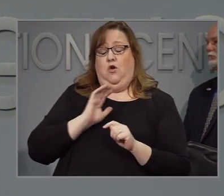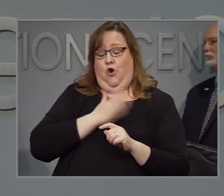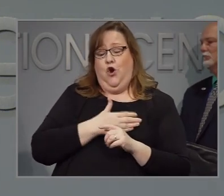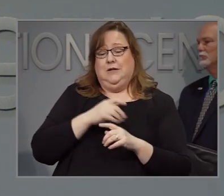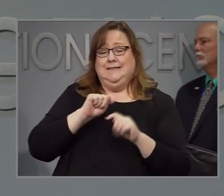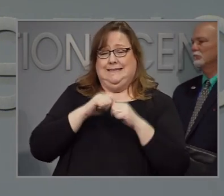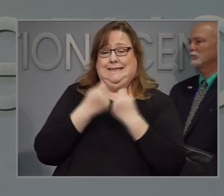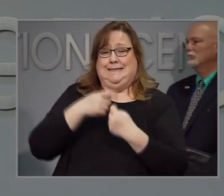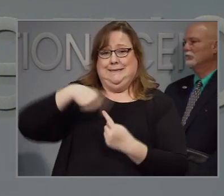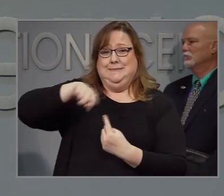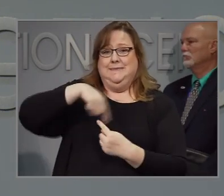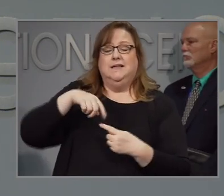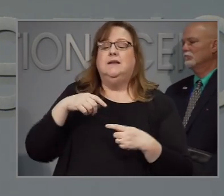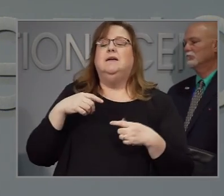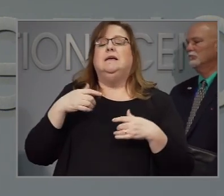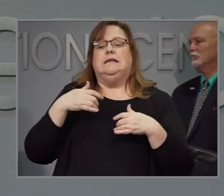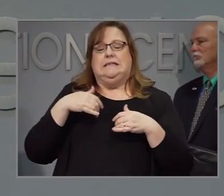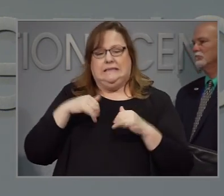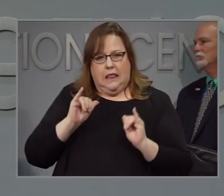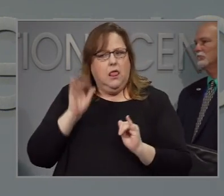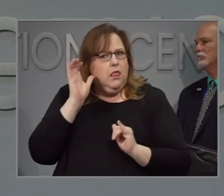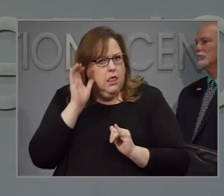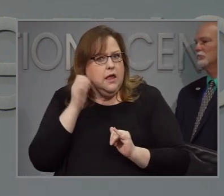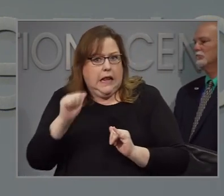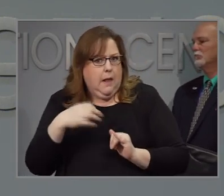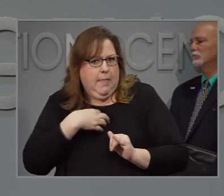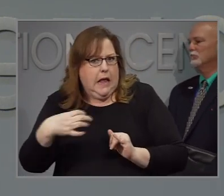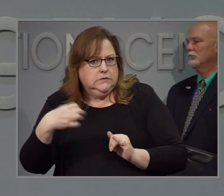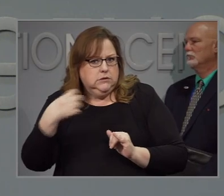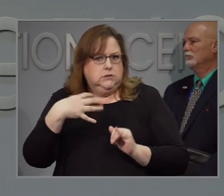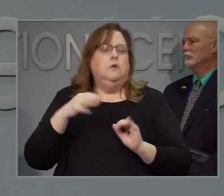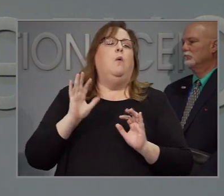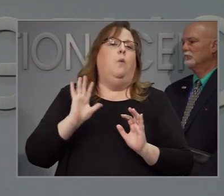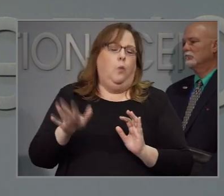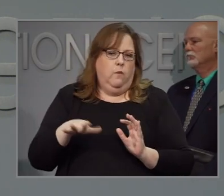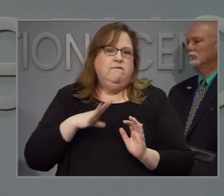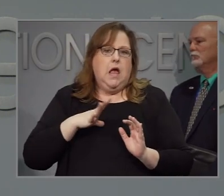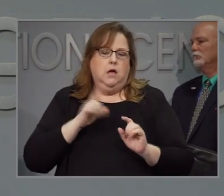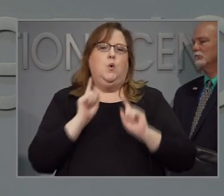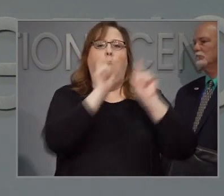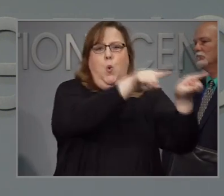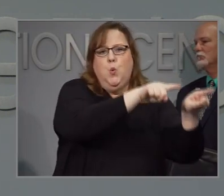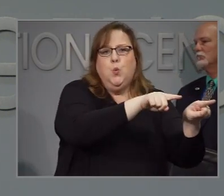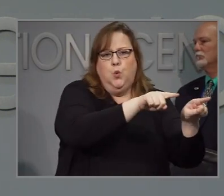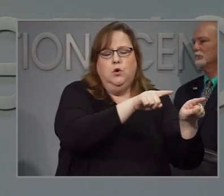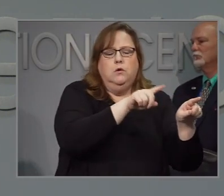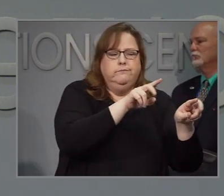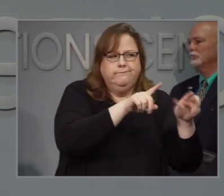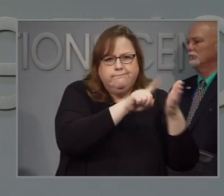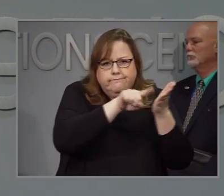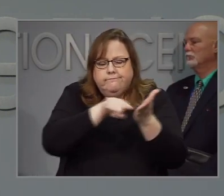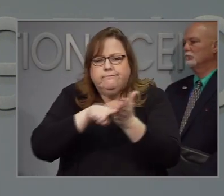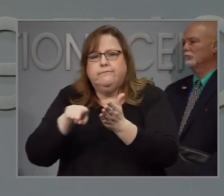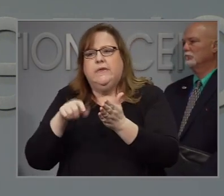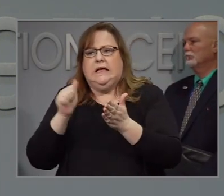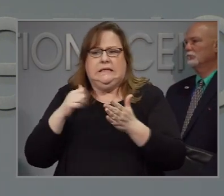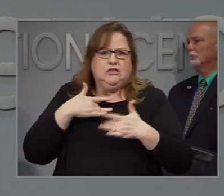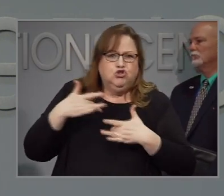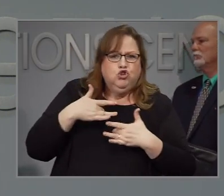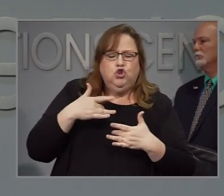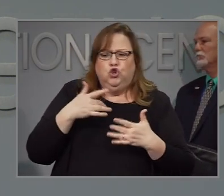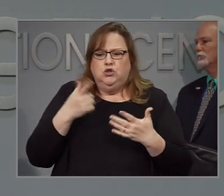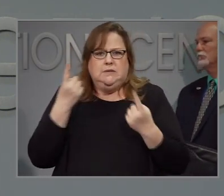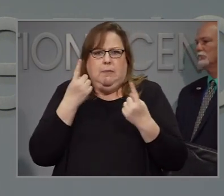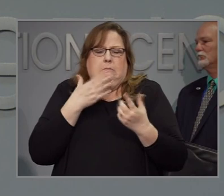that are complaints and are more on the imminent concern item. So there are still surveys going on, though the